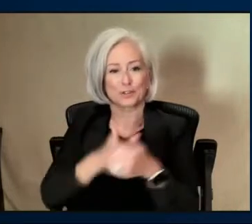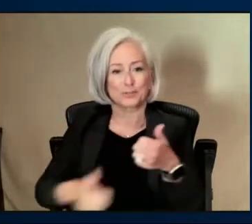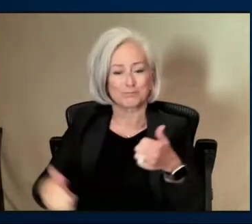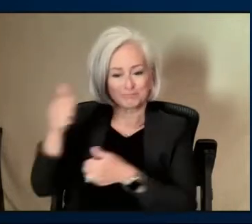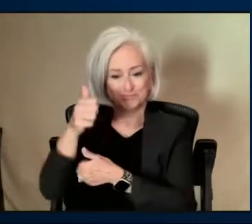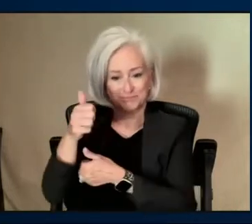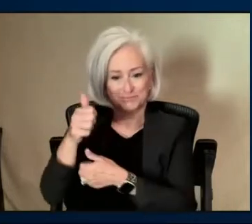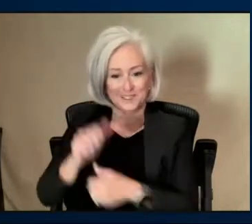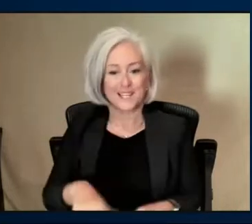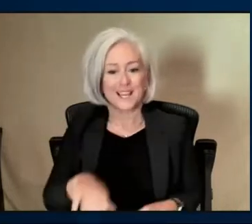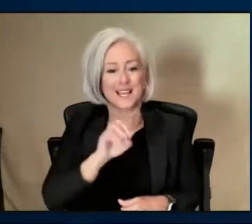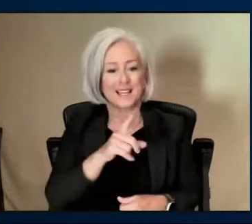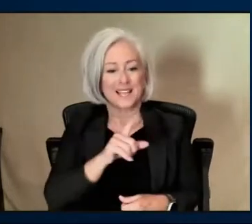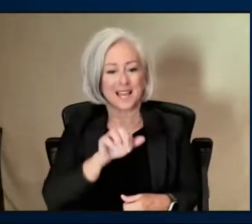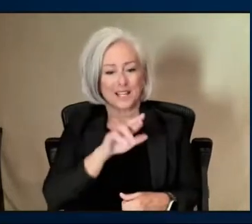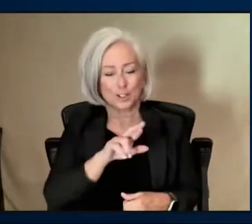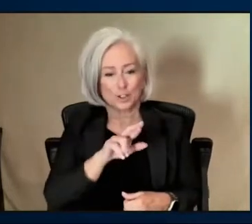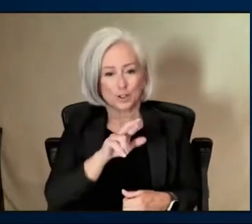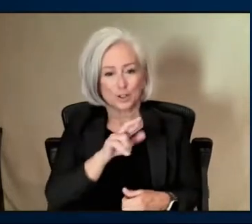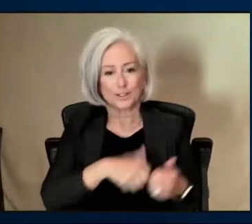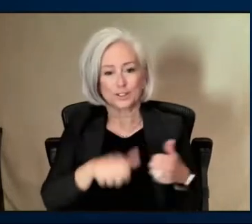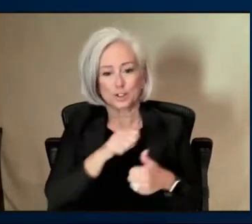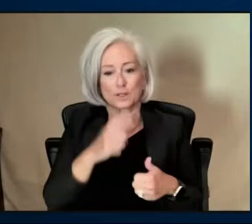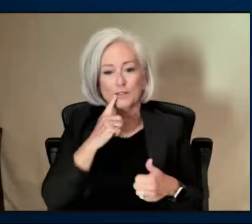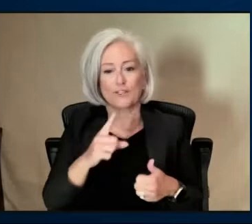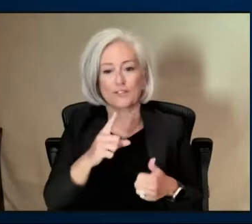Journal of Vaccine. Welcome, Greg.